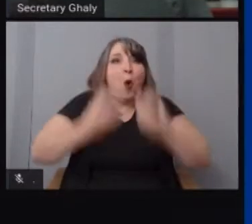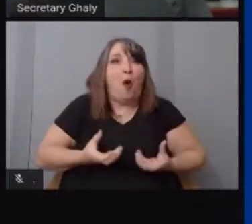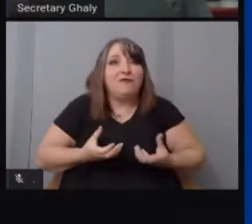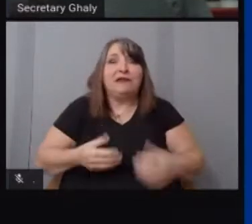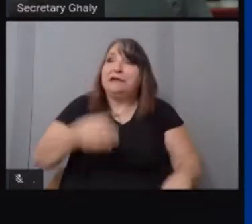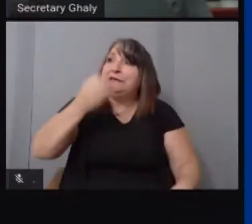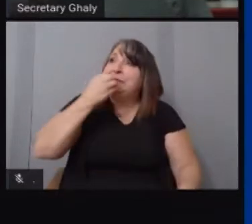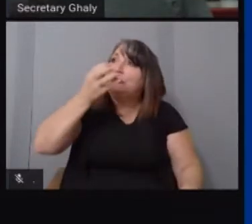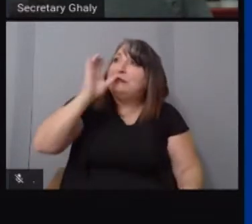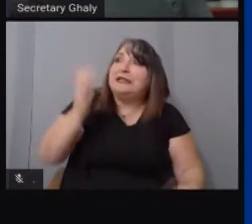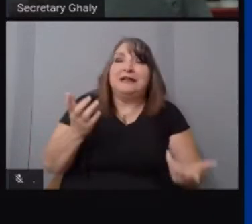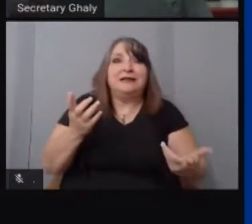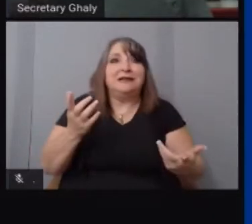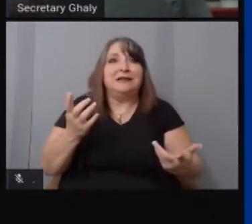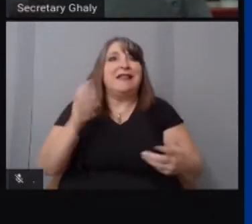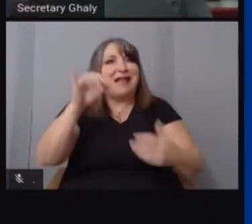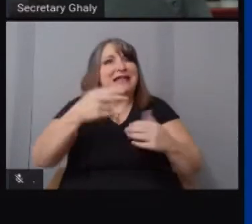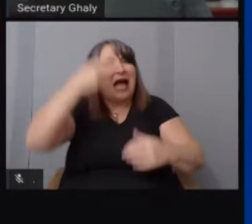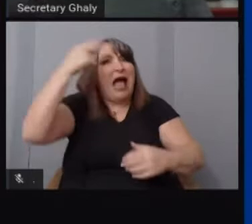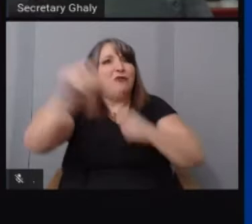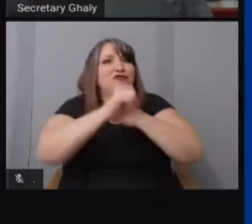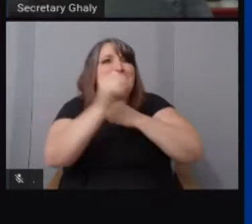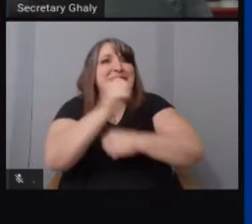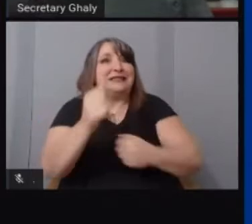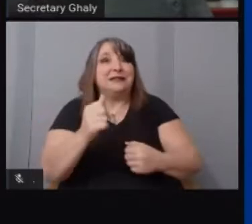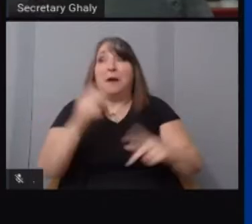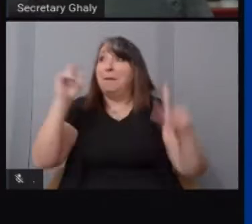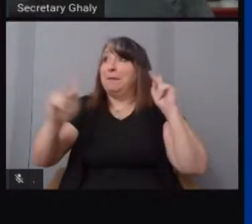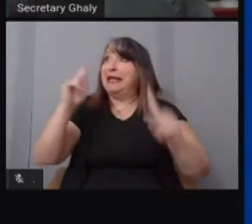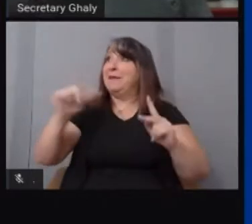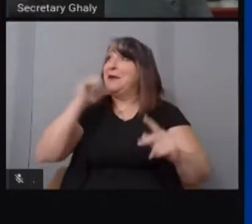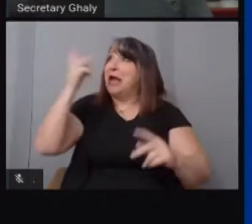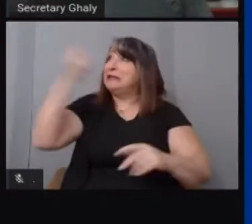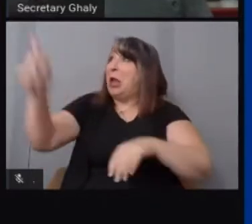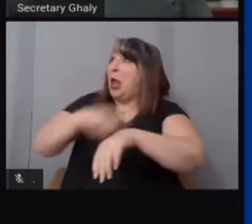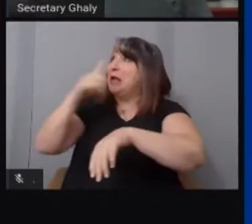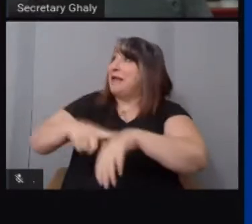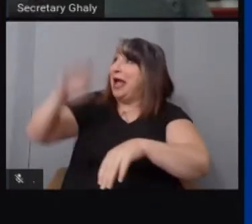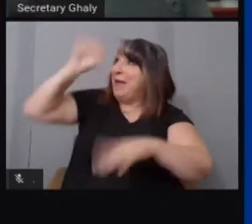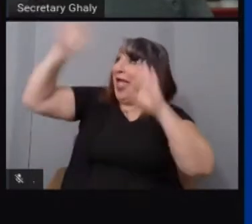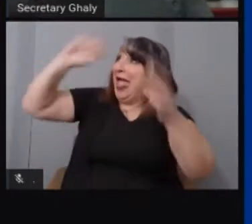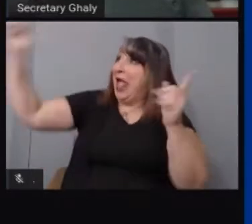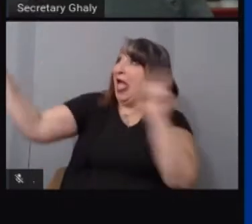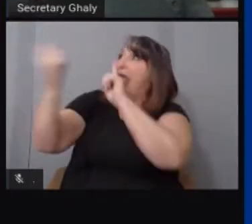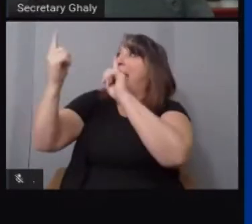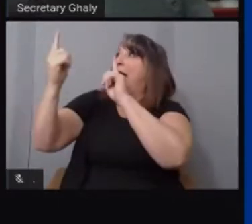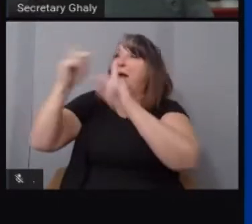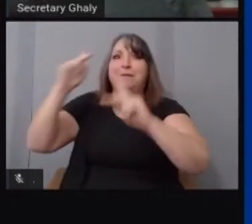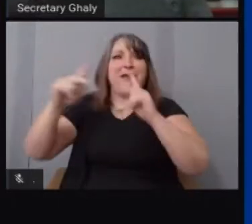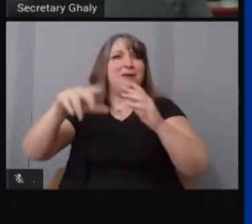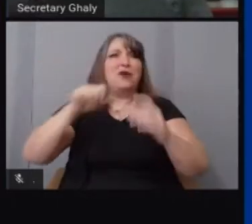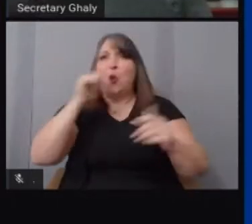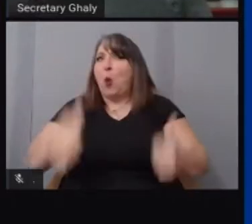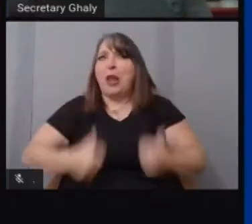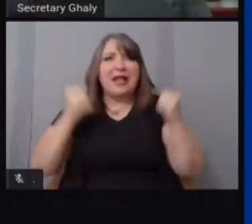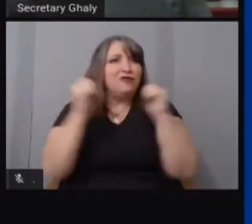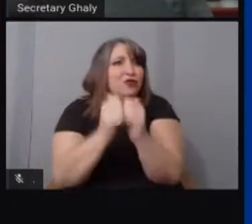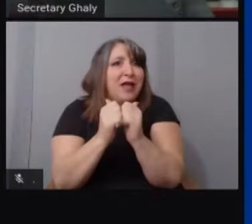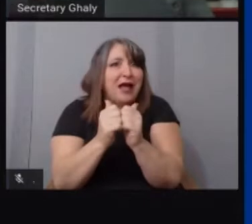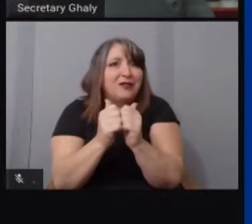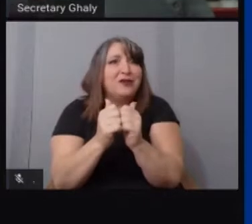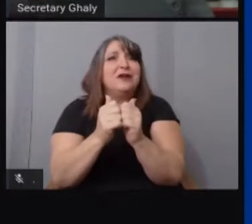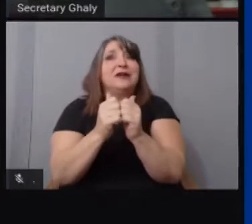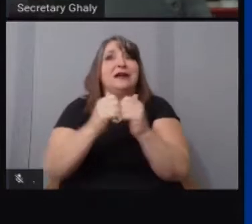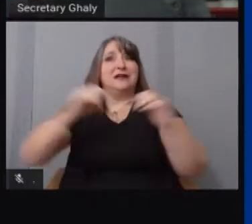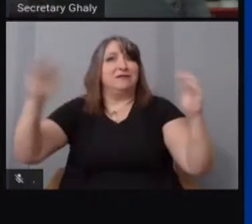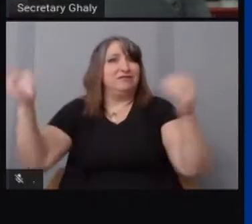situation. Activities where you see people who you haven't seen recently, people who are outside of your household, creates a higher risk situation.